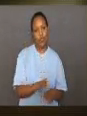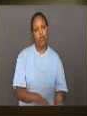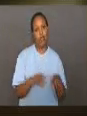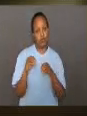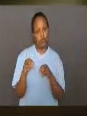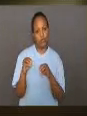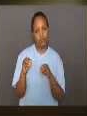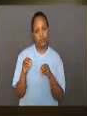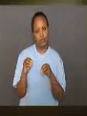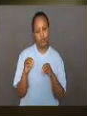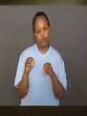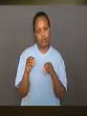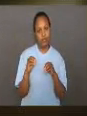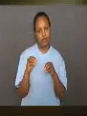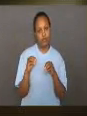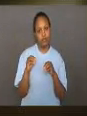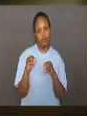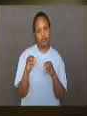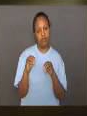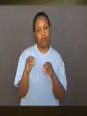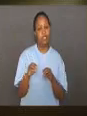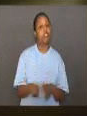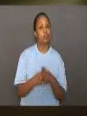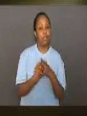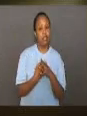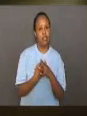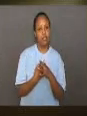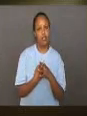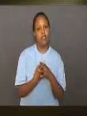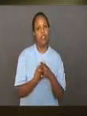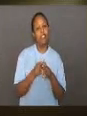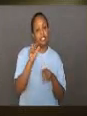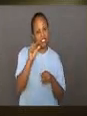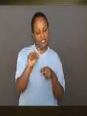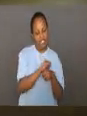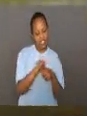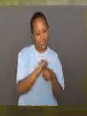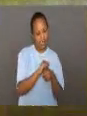Students, let us get started right away with a short activity question.